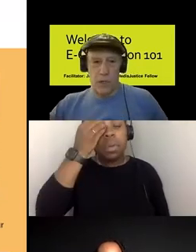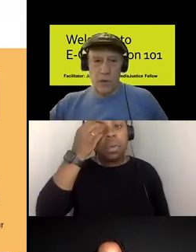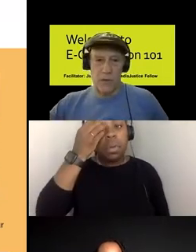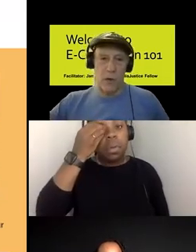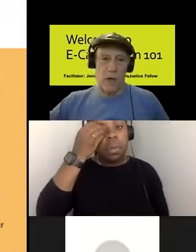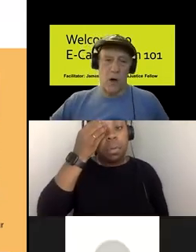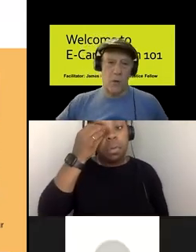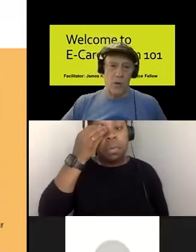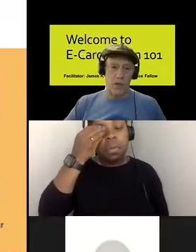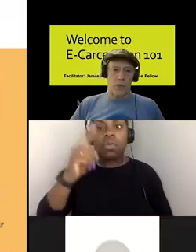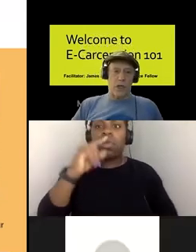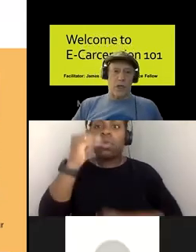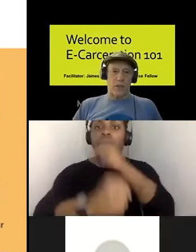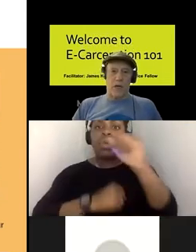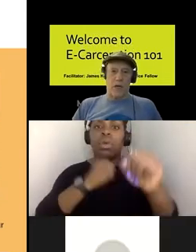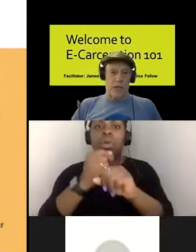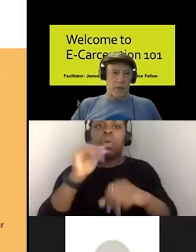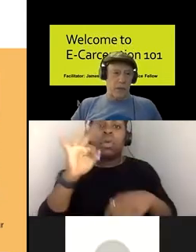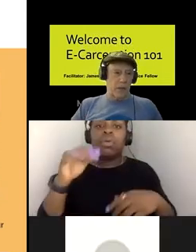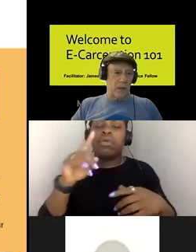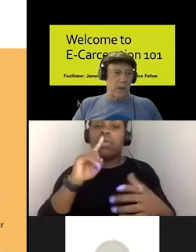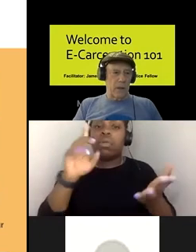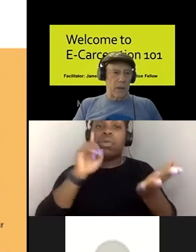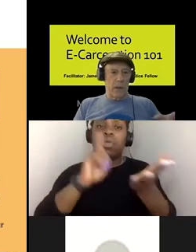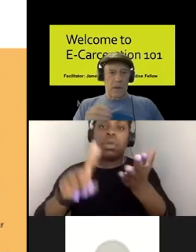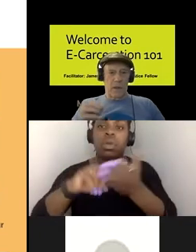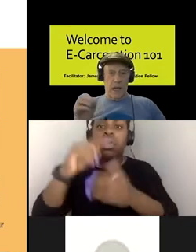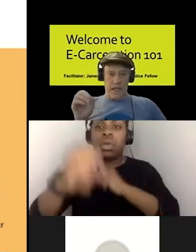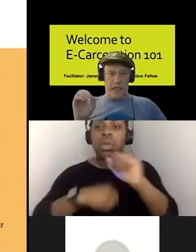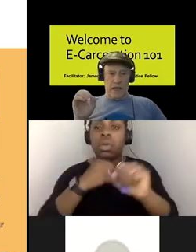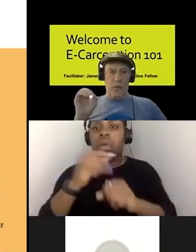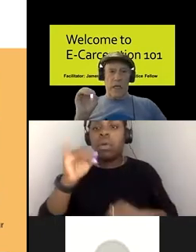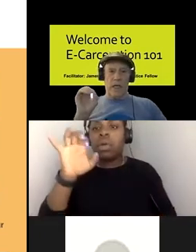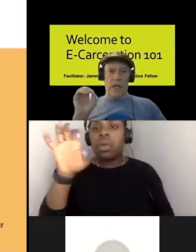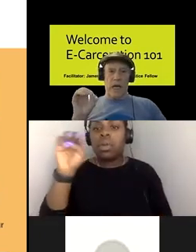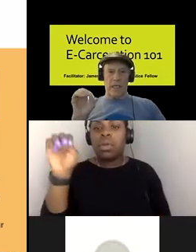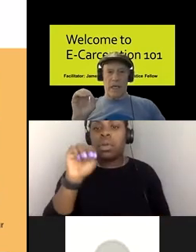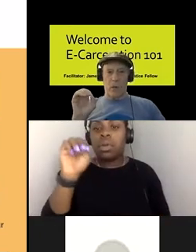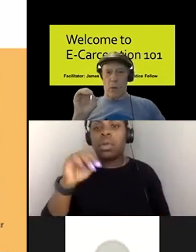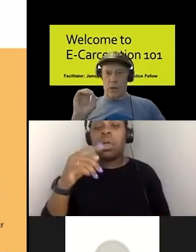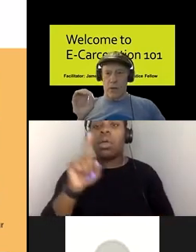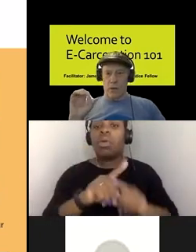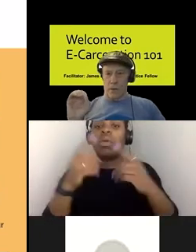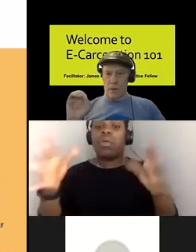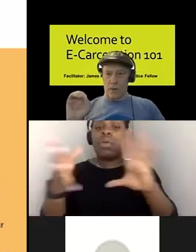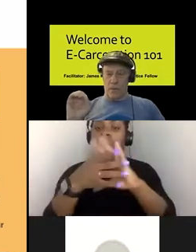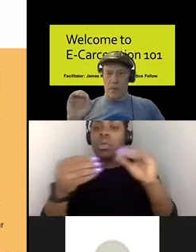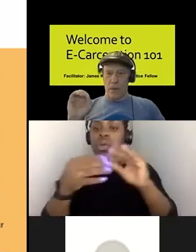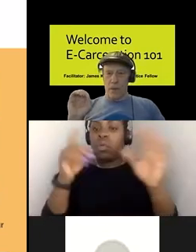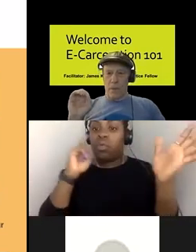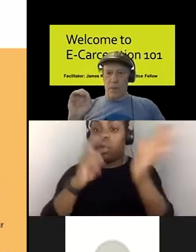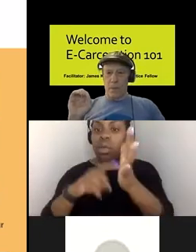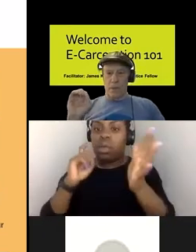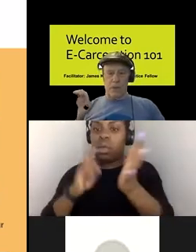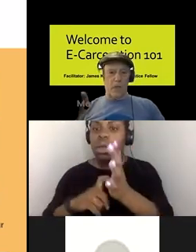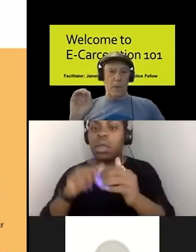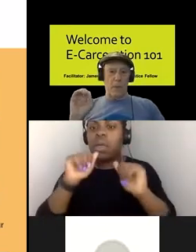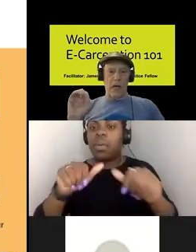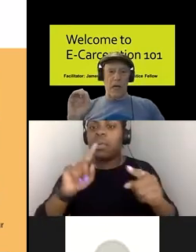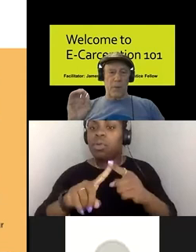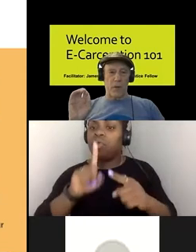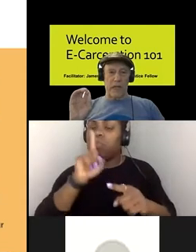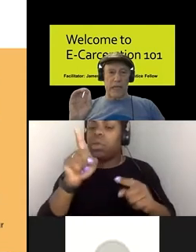with people, years of doing our own research on electronic monitoring. As I said, recognizing that we weren't going to